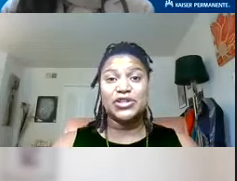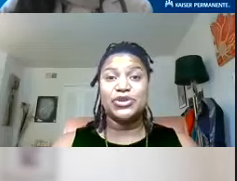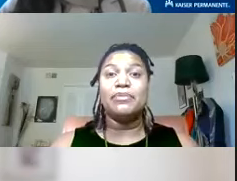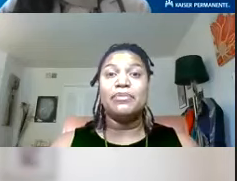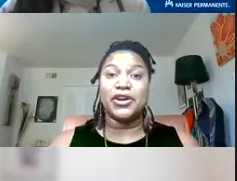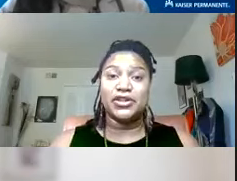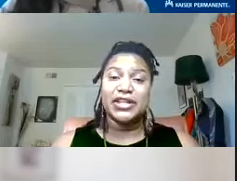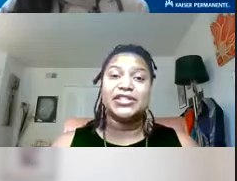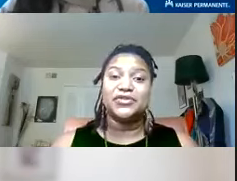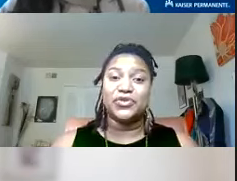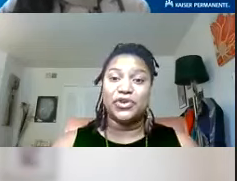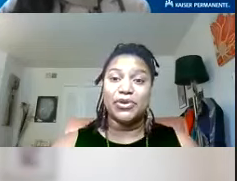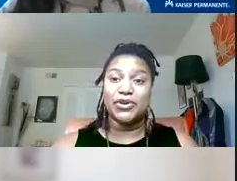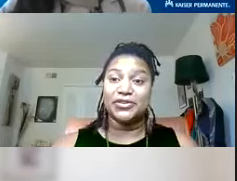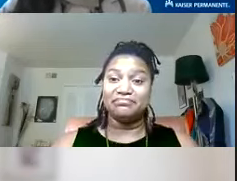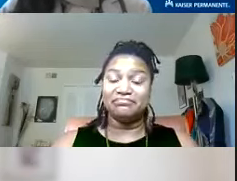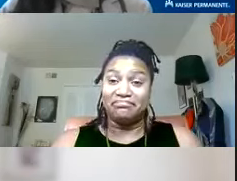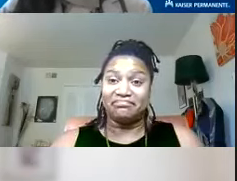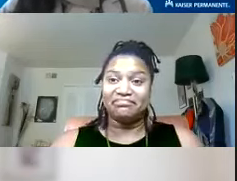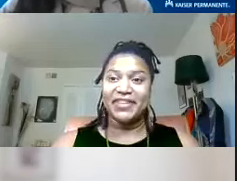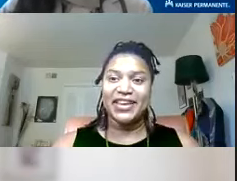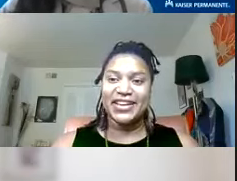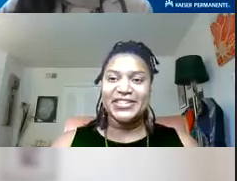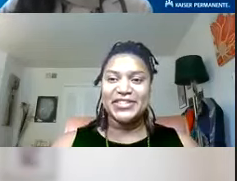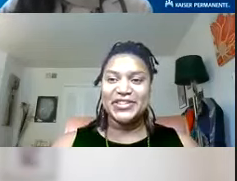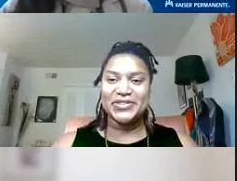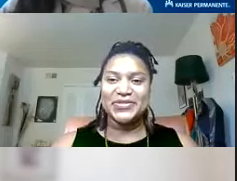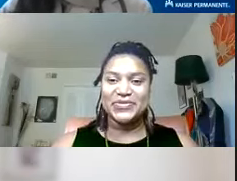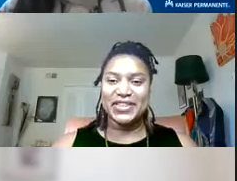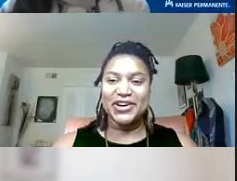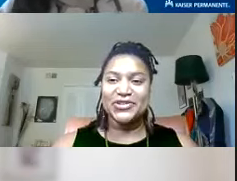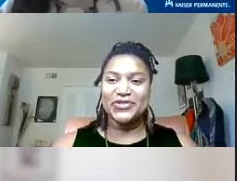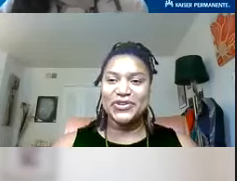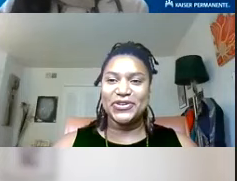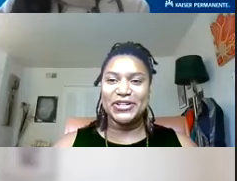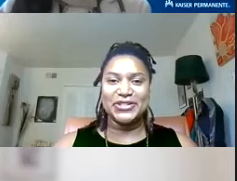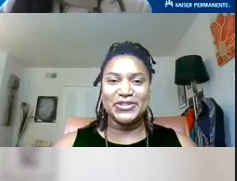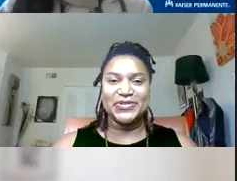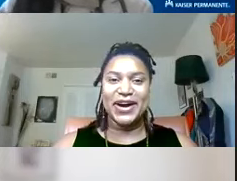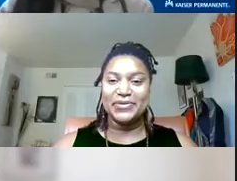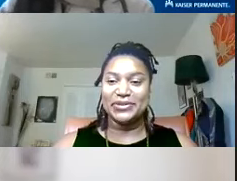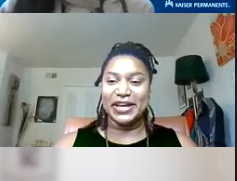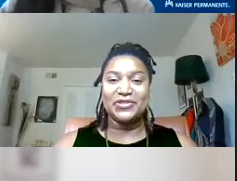back to a better sense of normal. So without